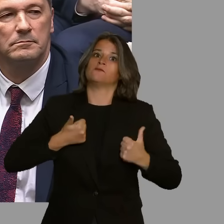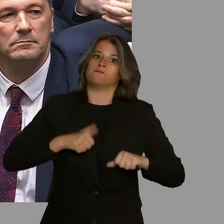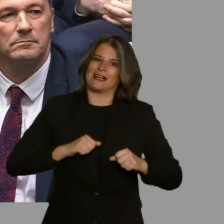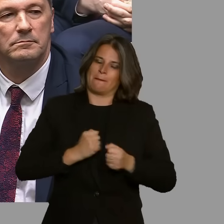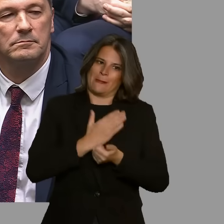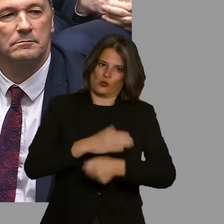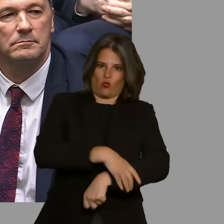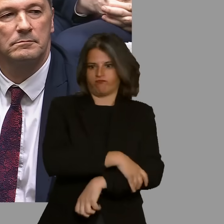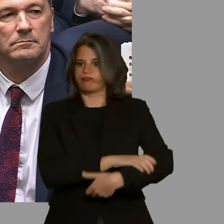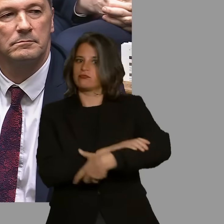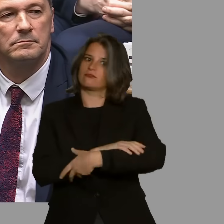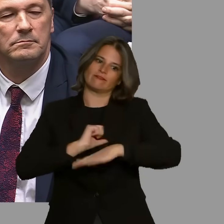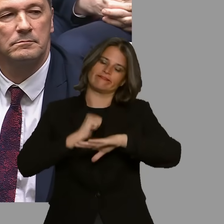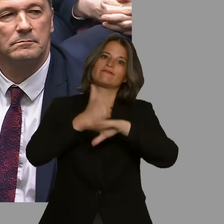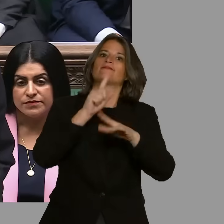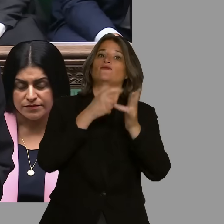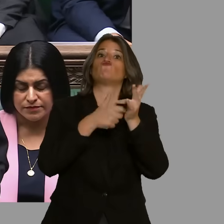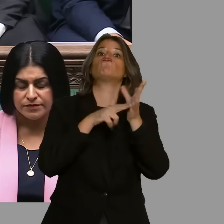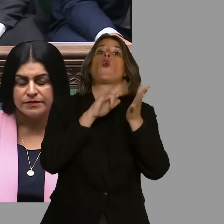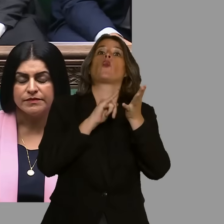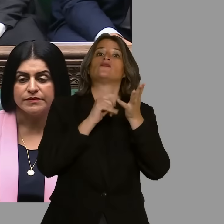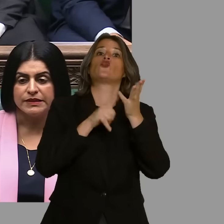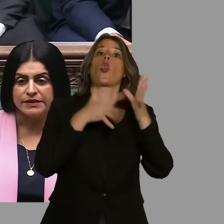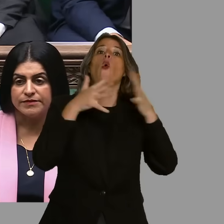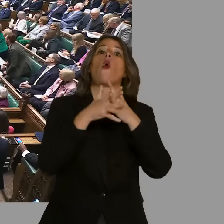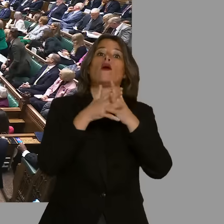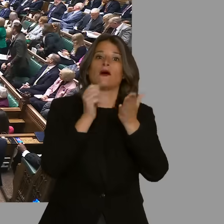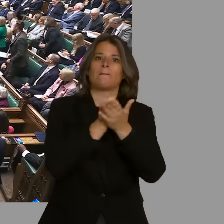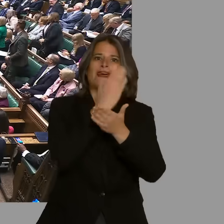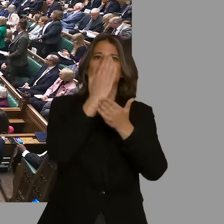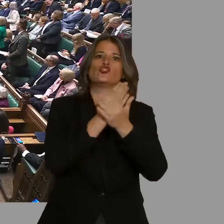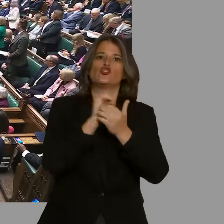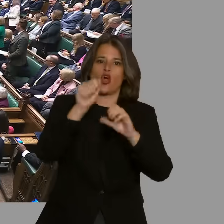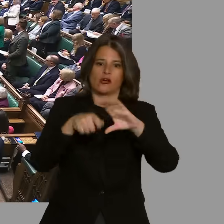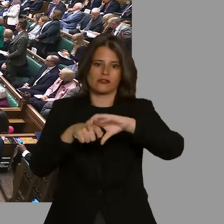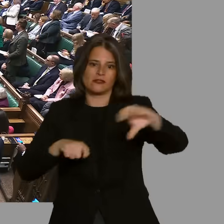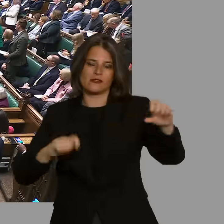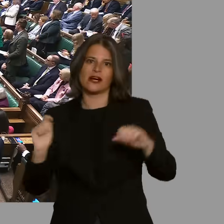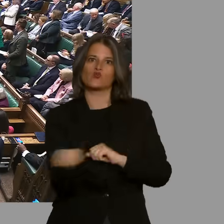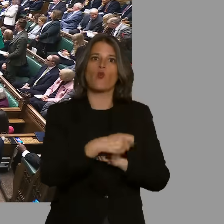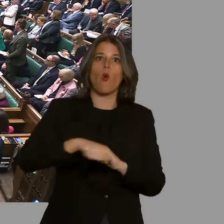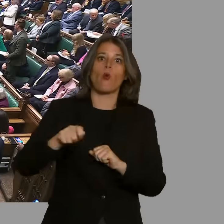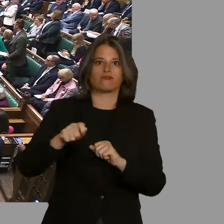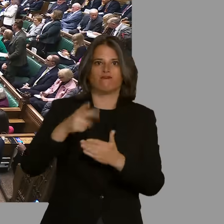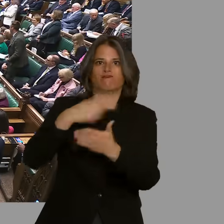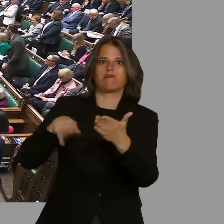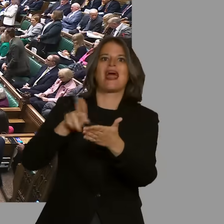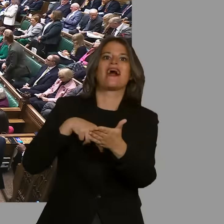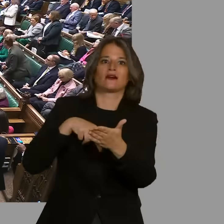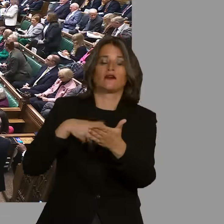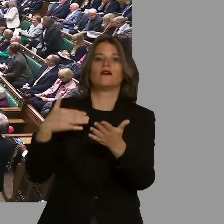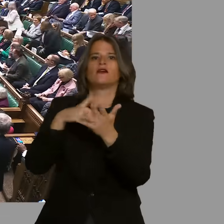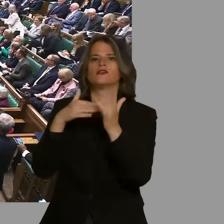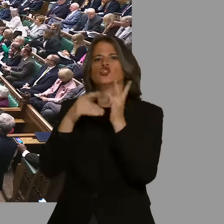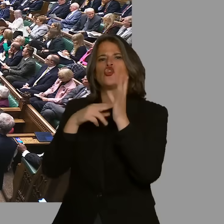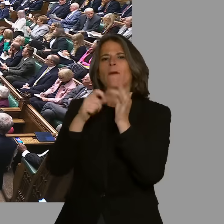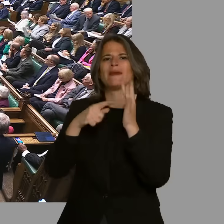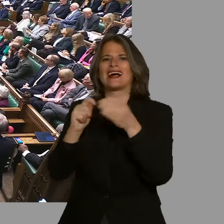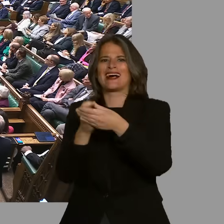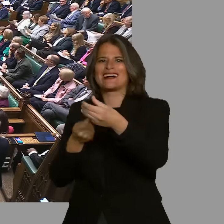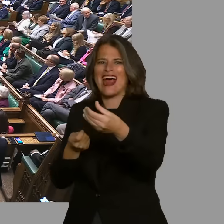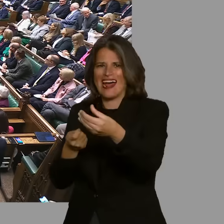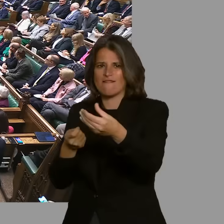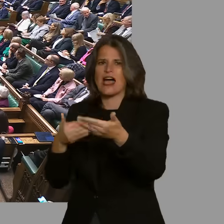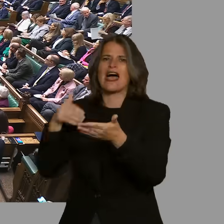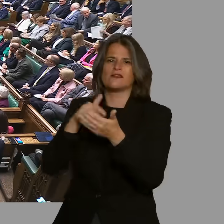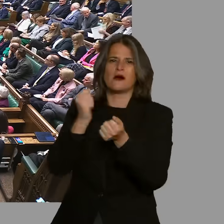work setting up the City Safety Summits. Daisy Cooper, Deputy Leader of the Liberal Democrats. Thank you, Mr.